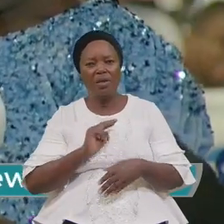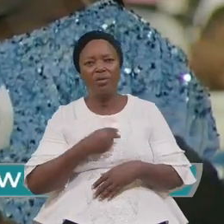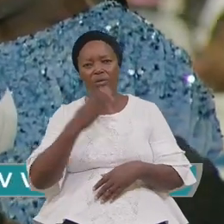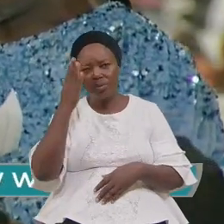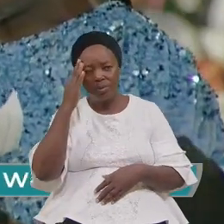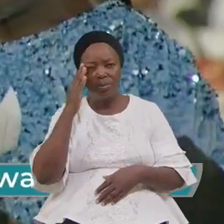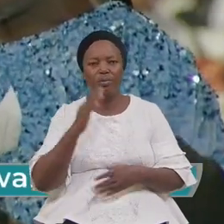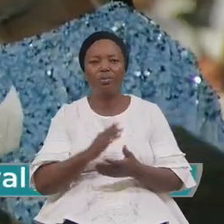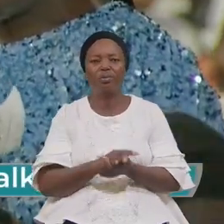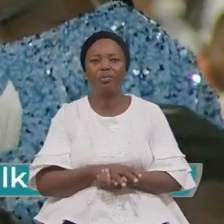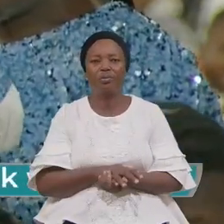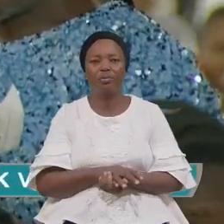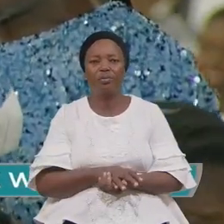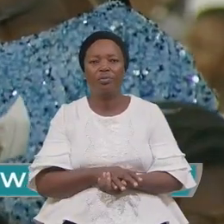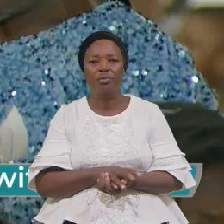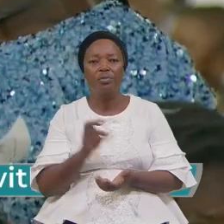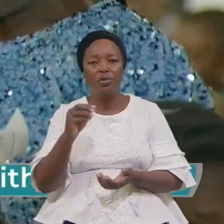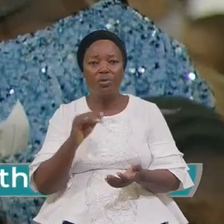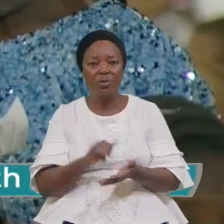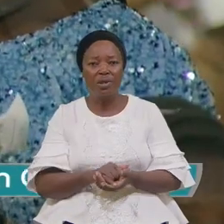signify so that